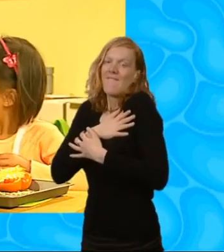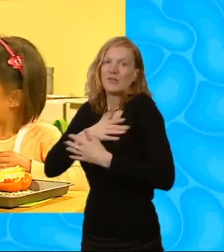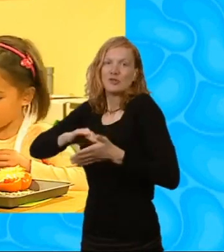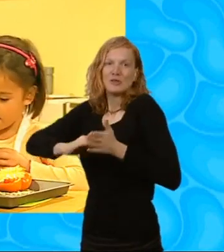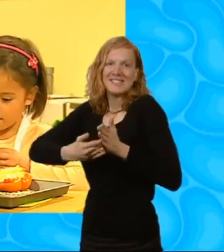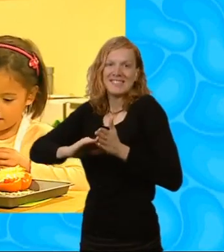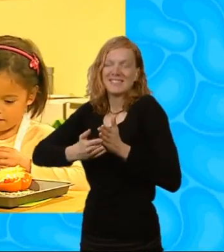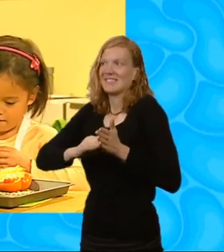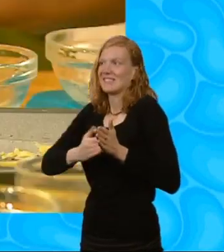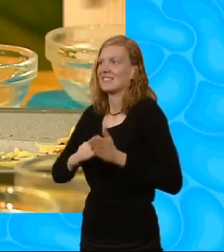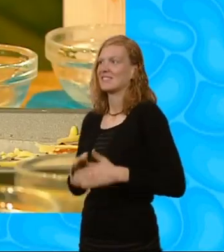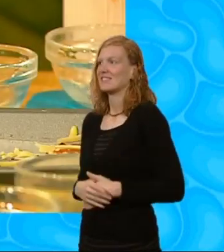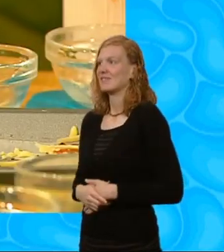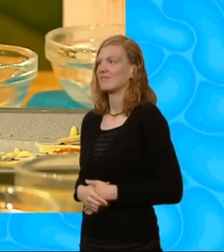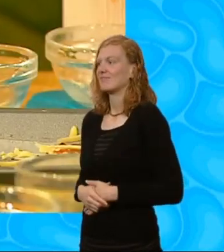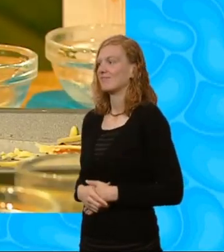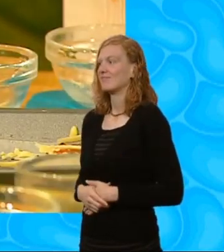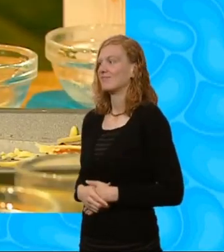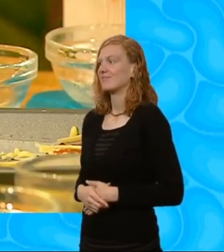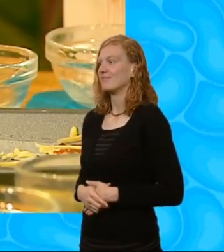love cheese.